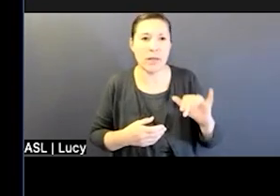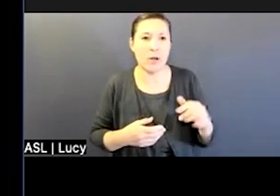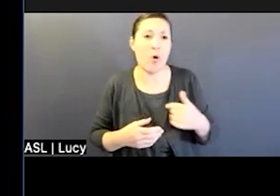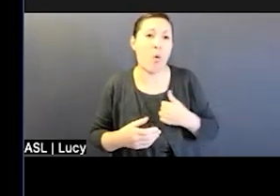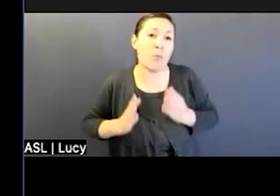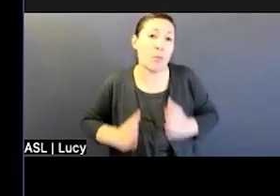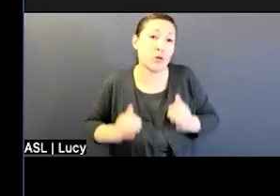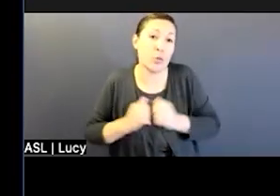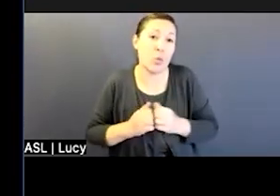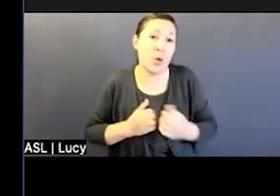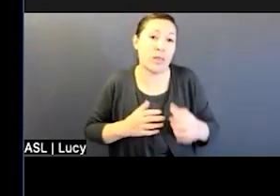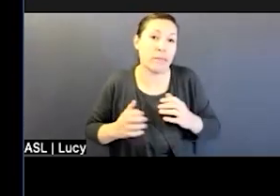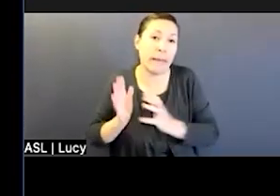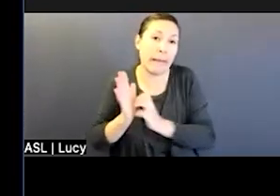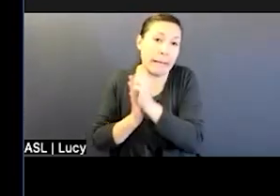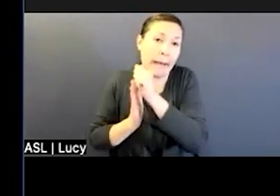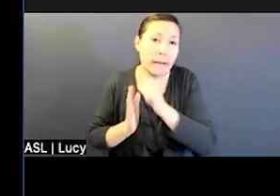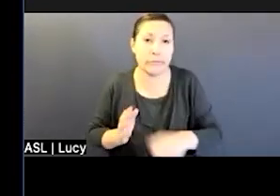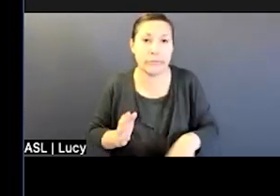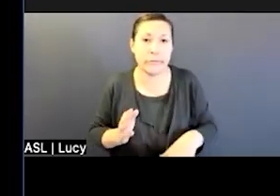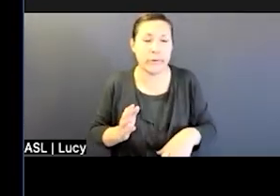that you can't pull out.